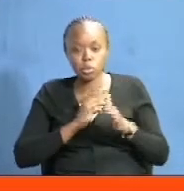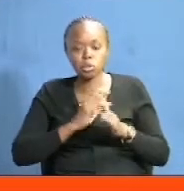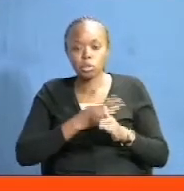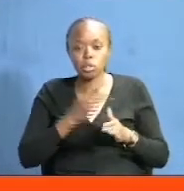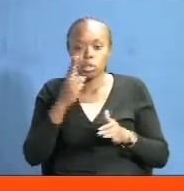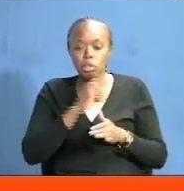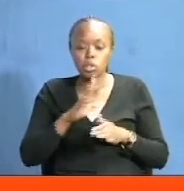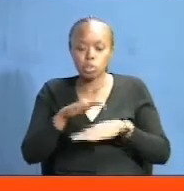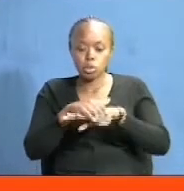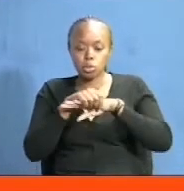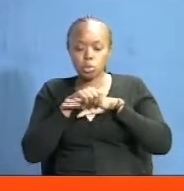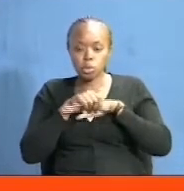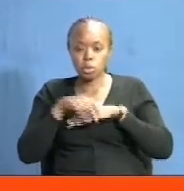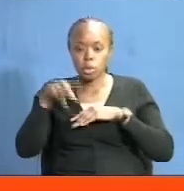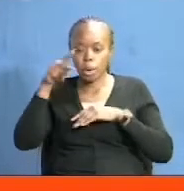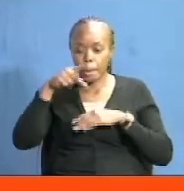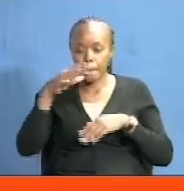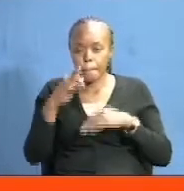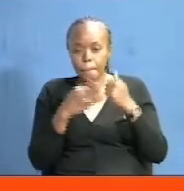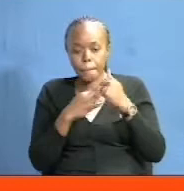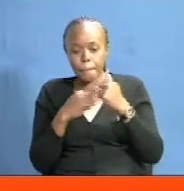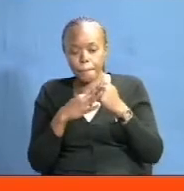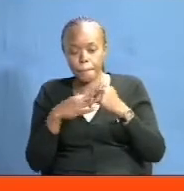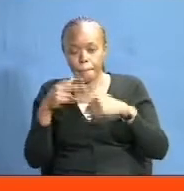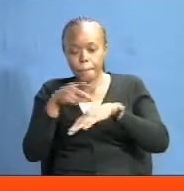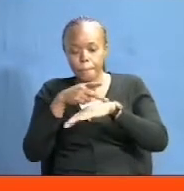call the provinces, the 8 provinces.